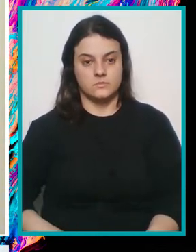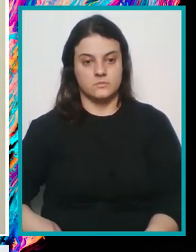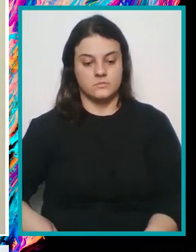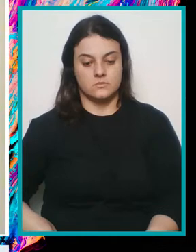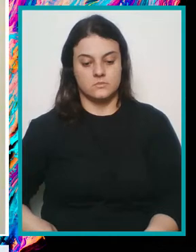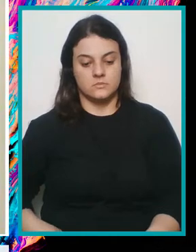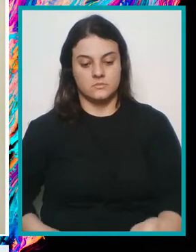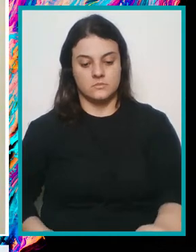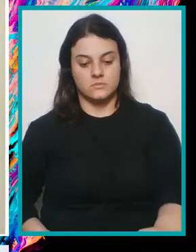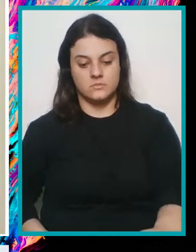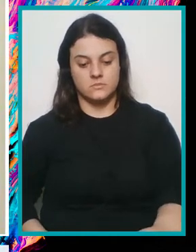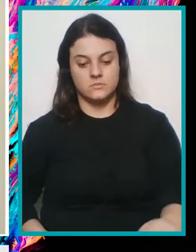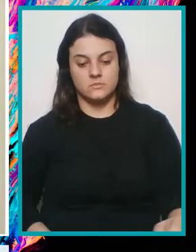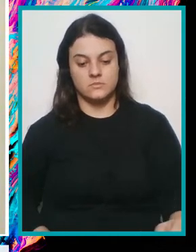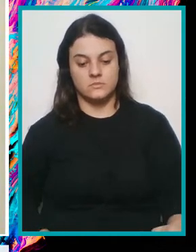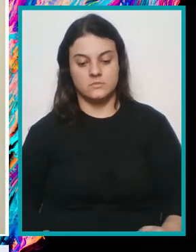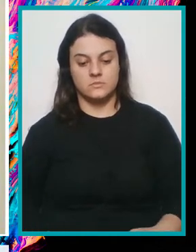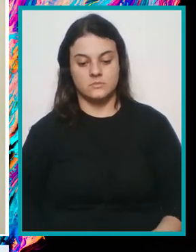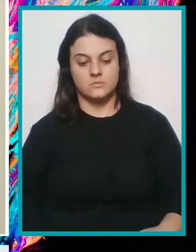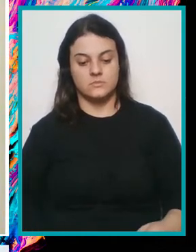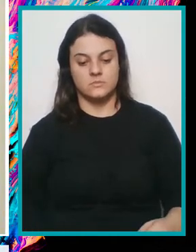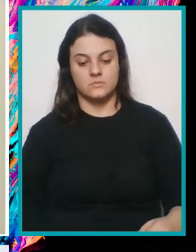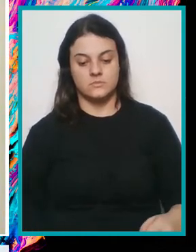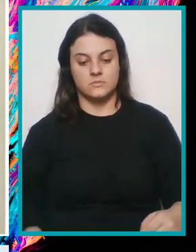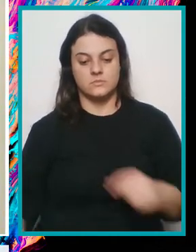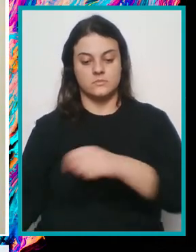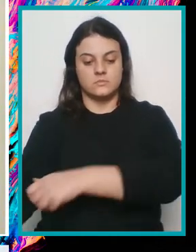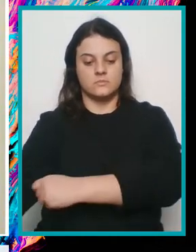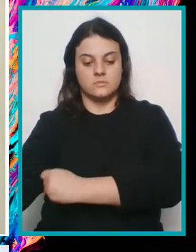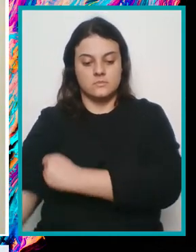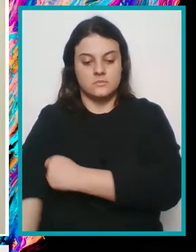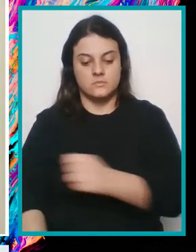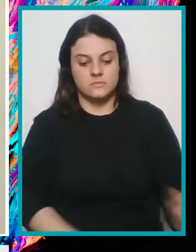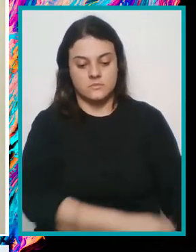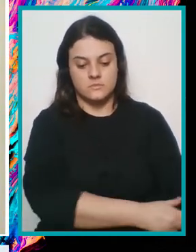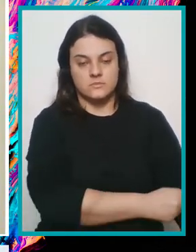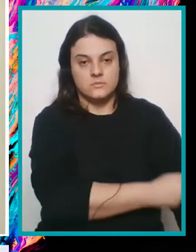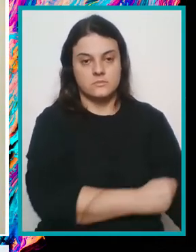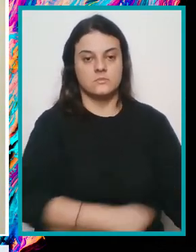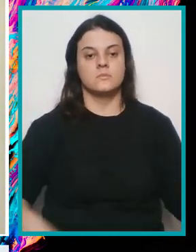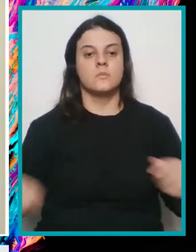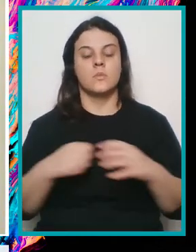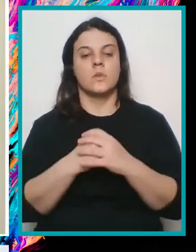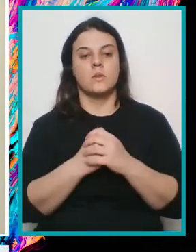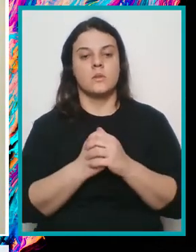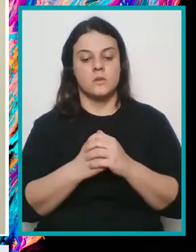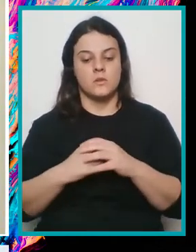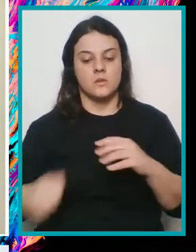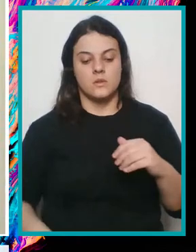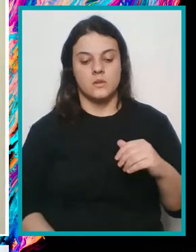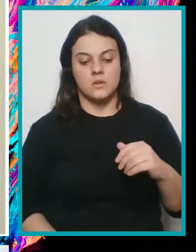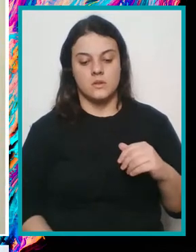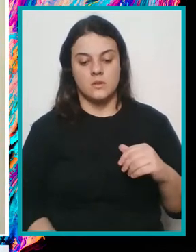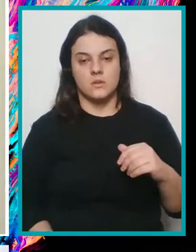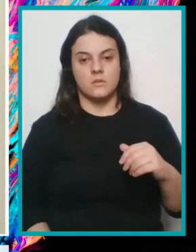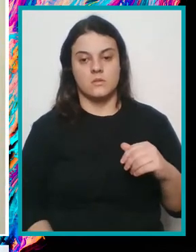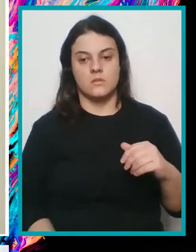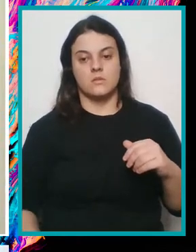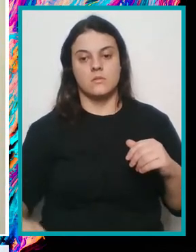pain, to put an end to these disasters. Because people are continuously being